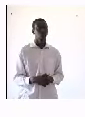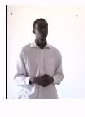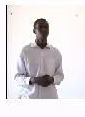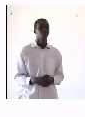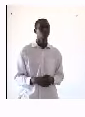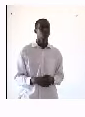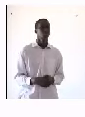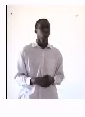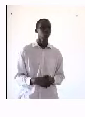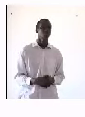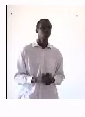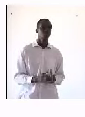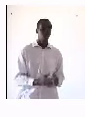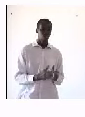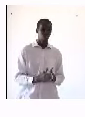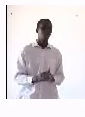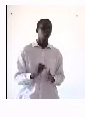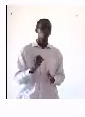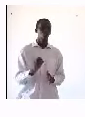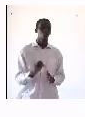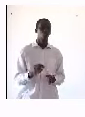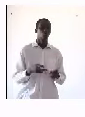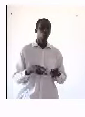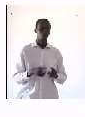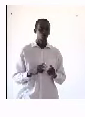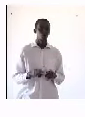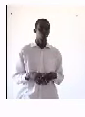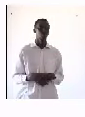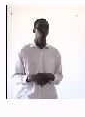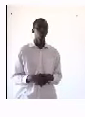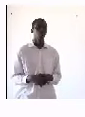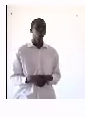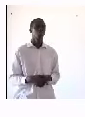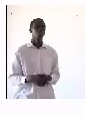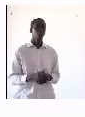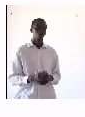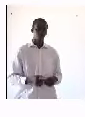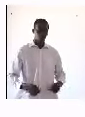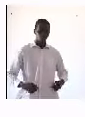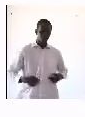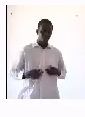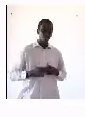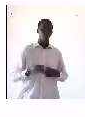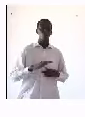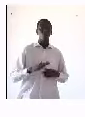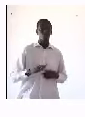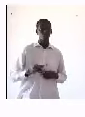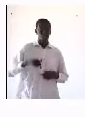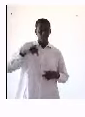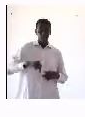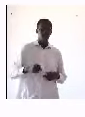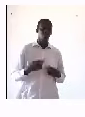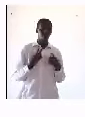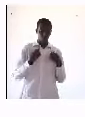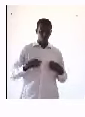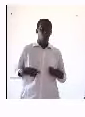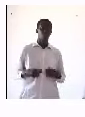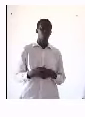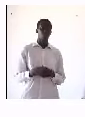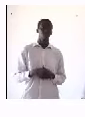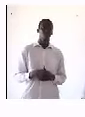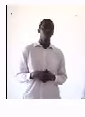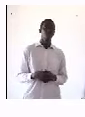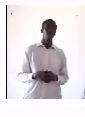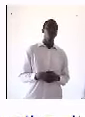The hypothalamus helps to control the body temperature and also to control osmotic regulation. The control of the internal fluid